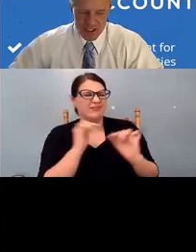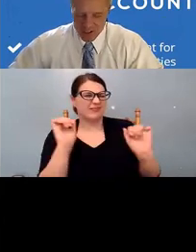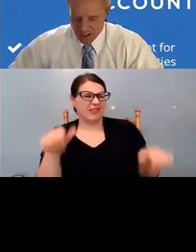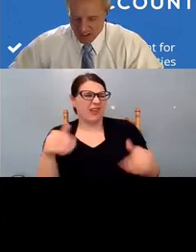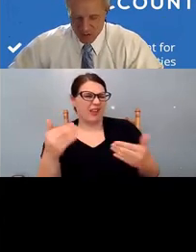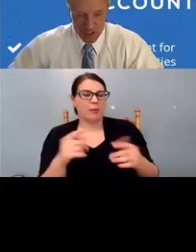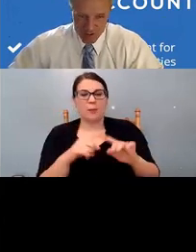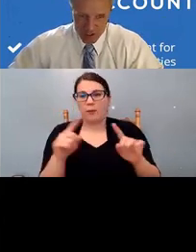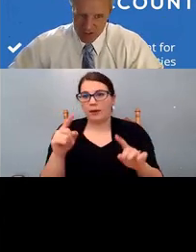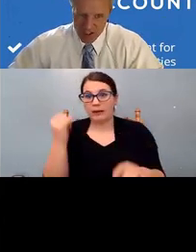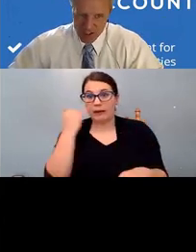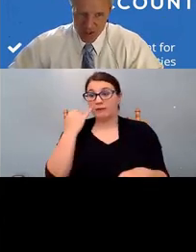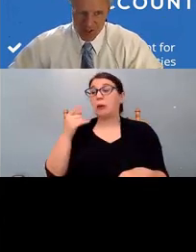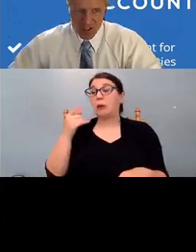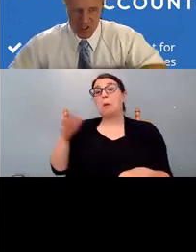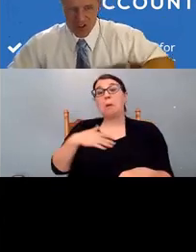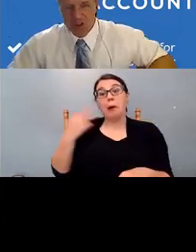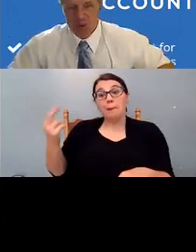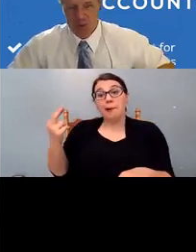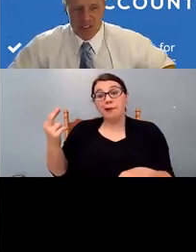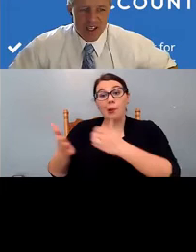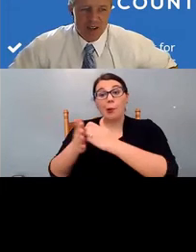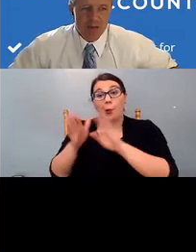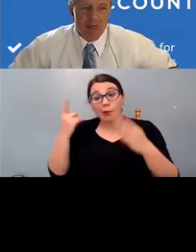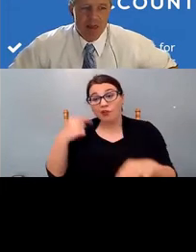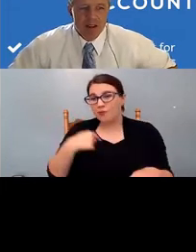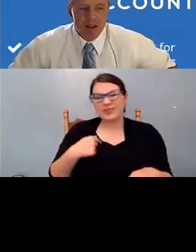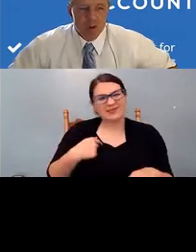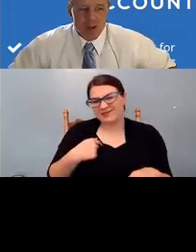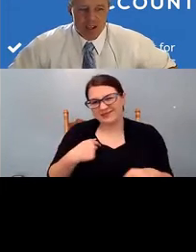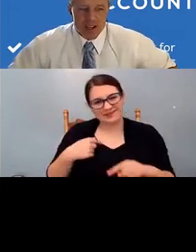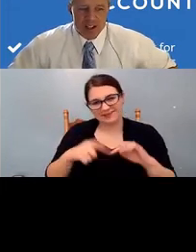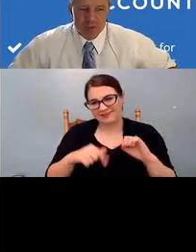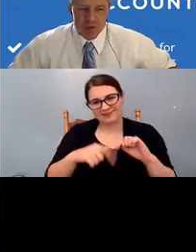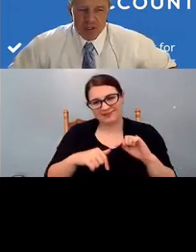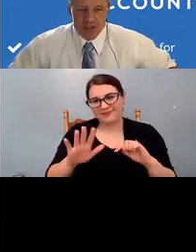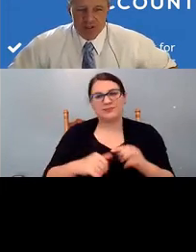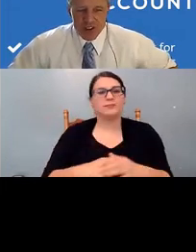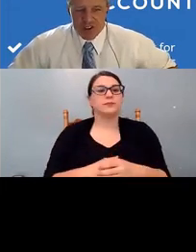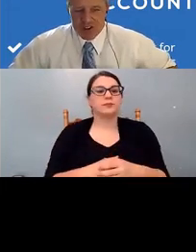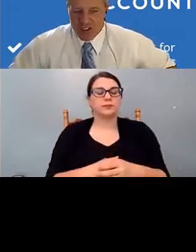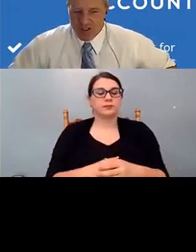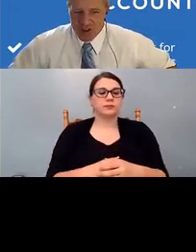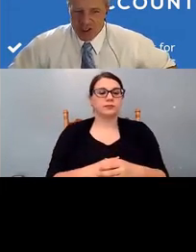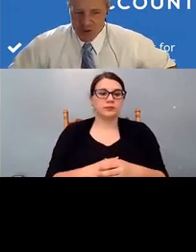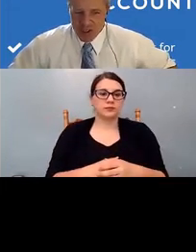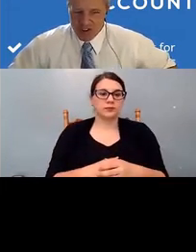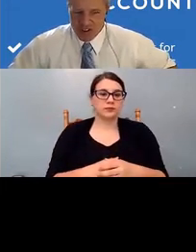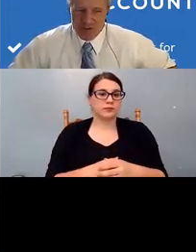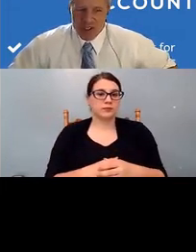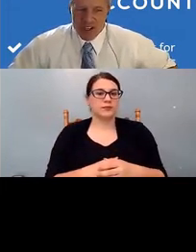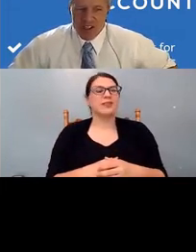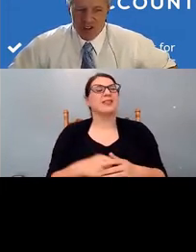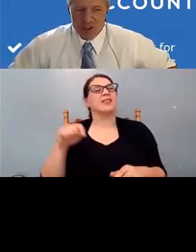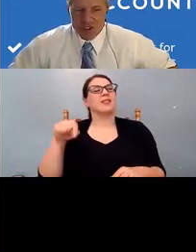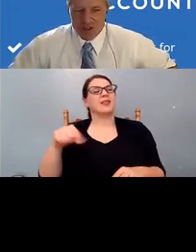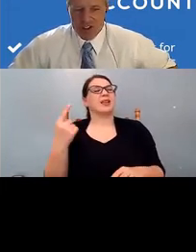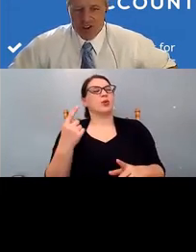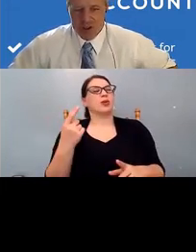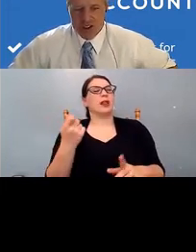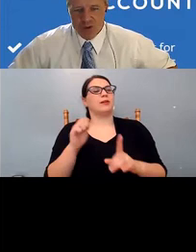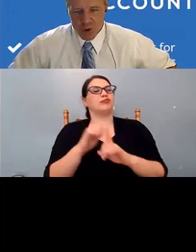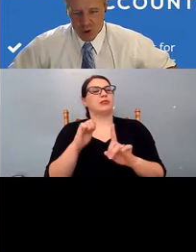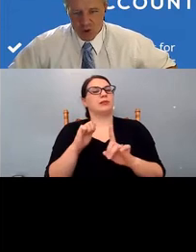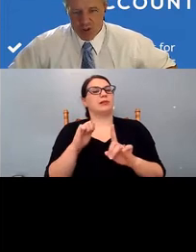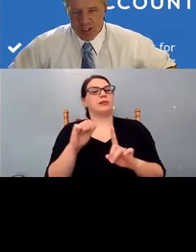being designated best friend does not qualify you to open the account. When an eligible individual, this is kind of a trick question, when an eligible